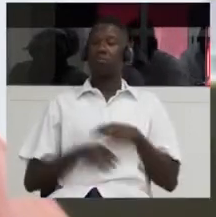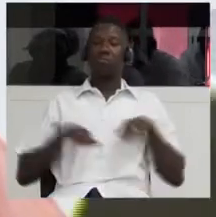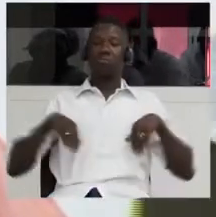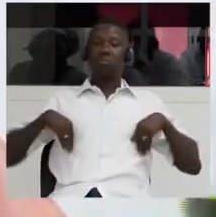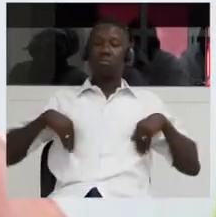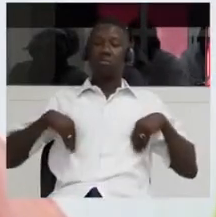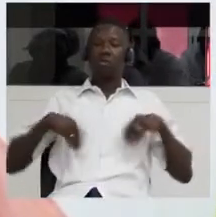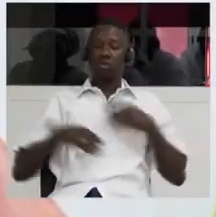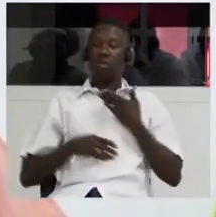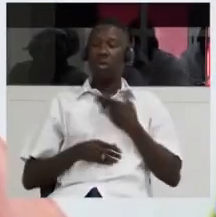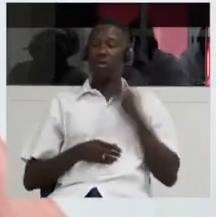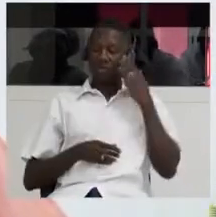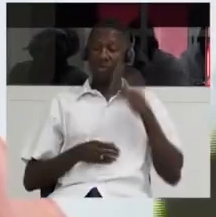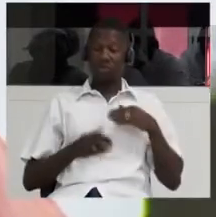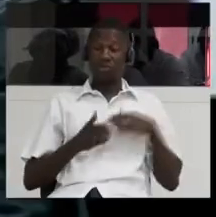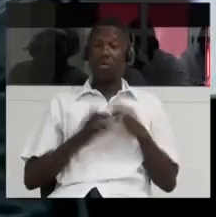stop us now.